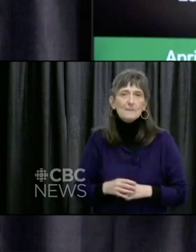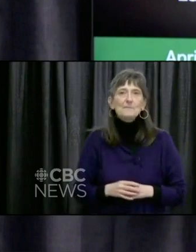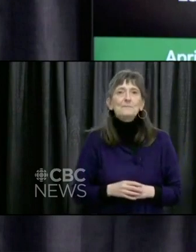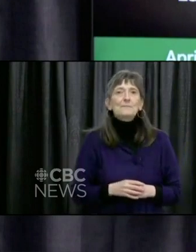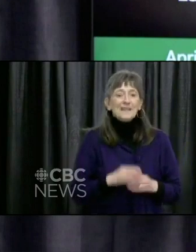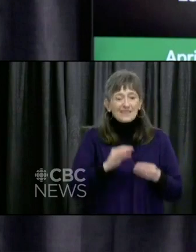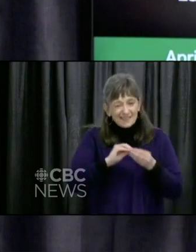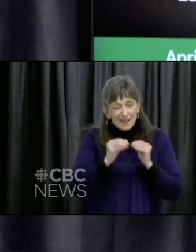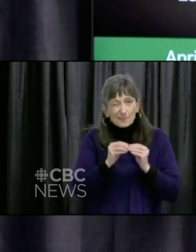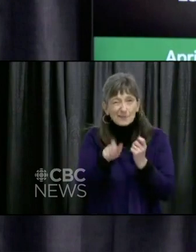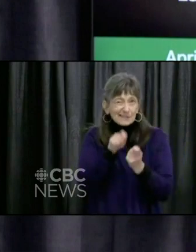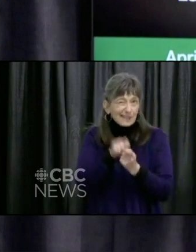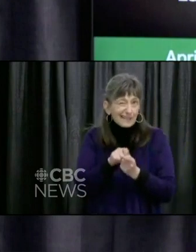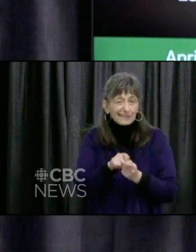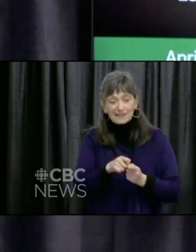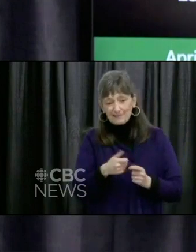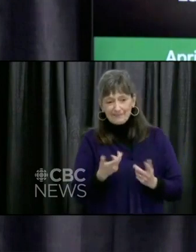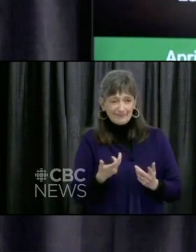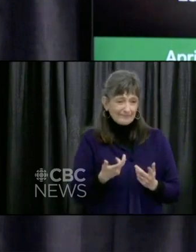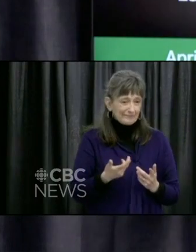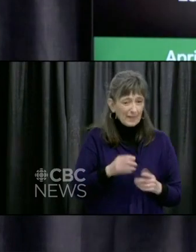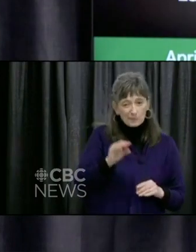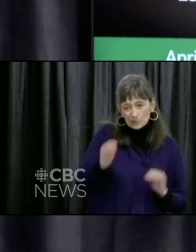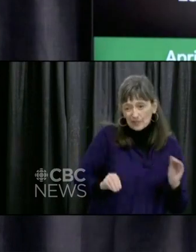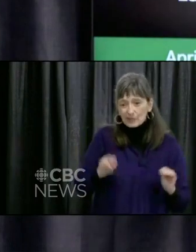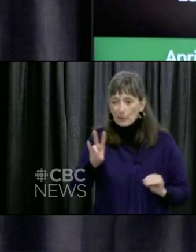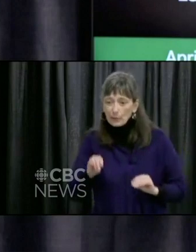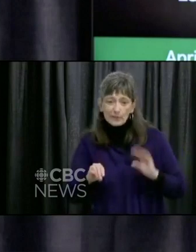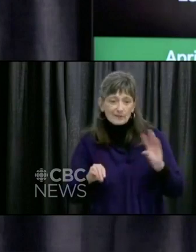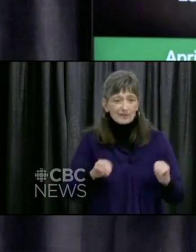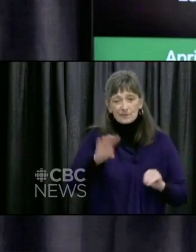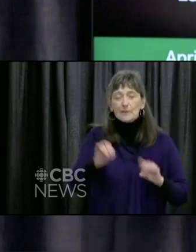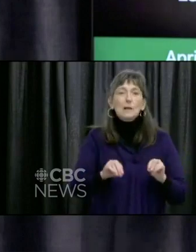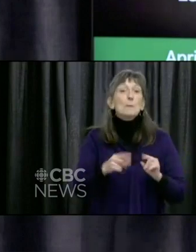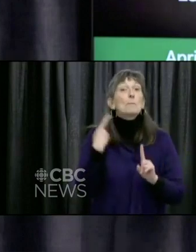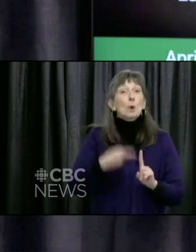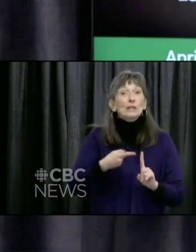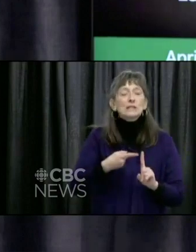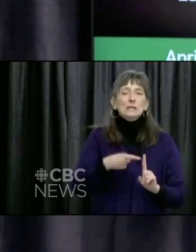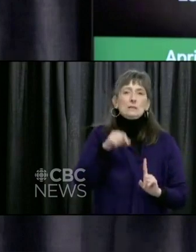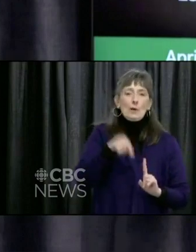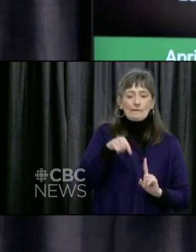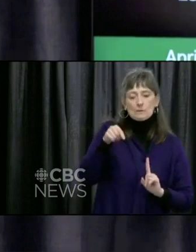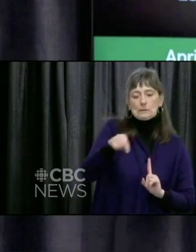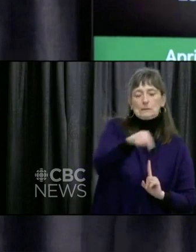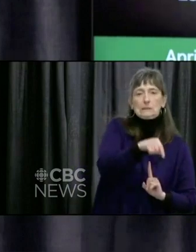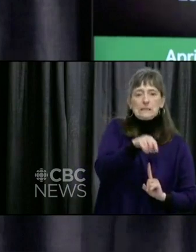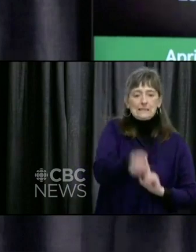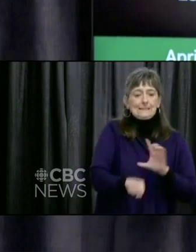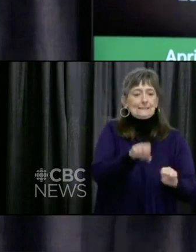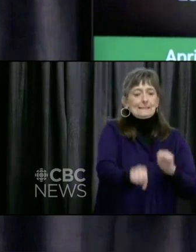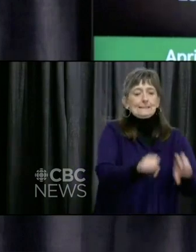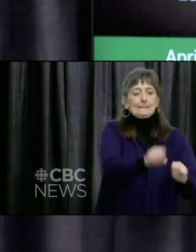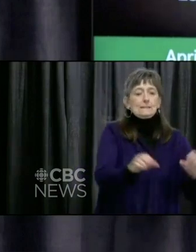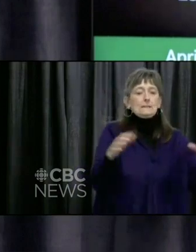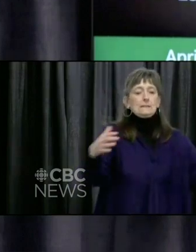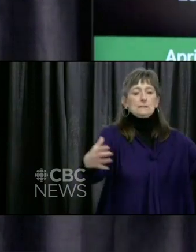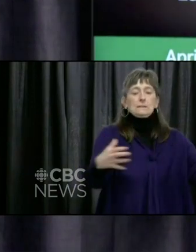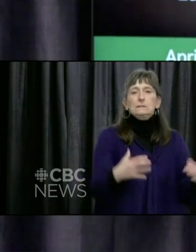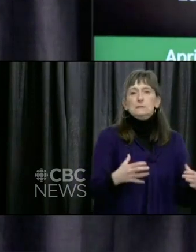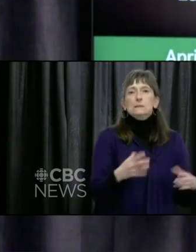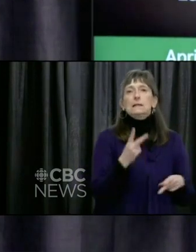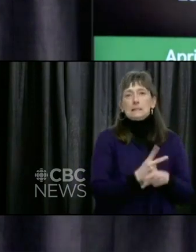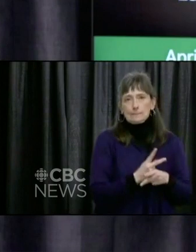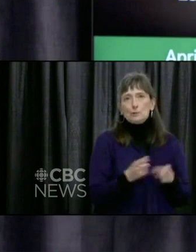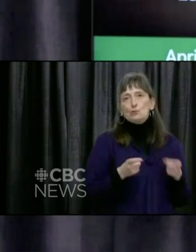the actual number in terms of proportion of individuals that are infected, because that was just done with modeling under certain